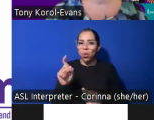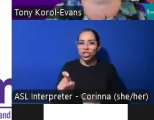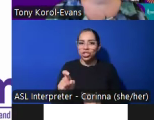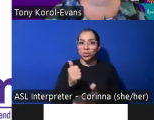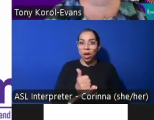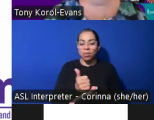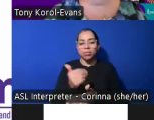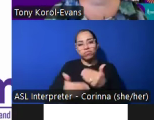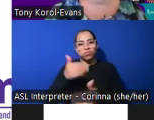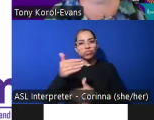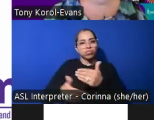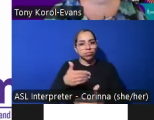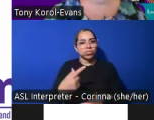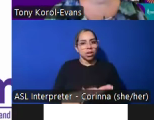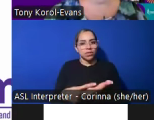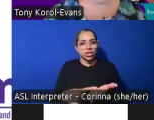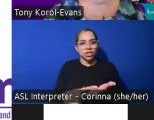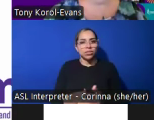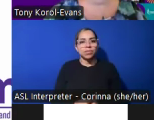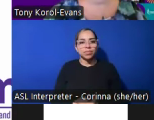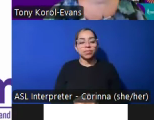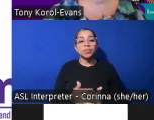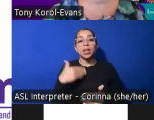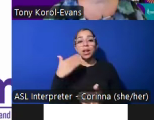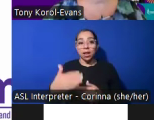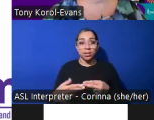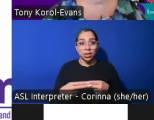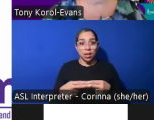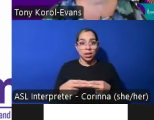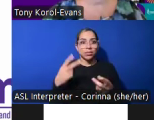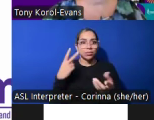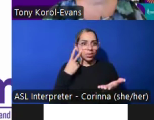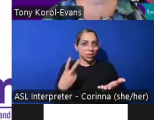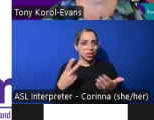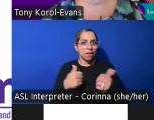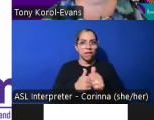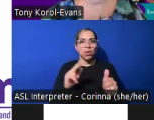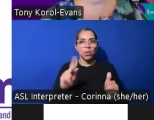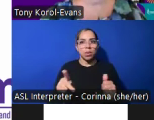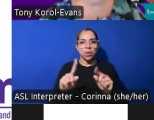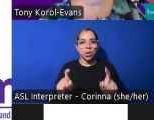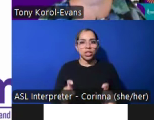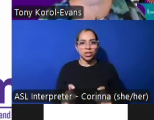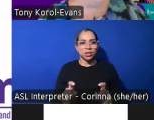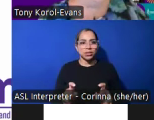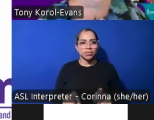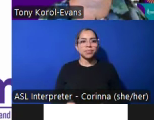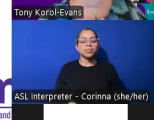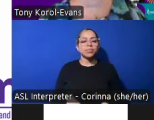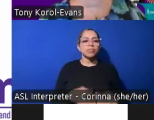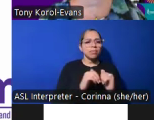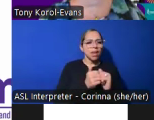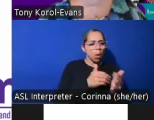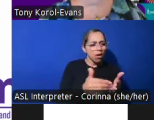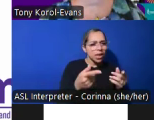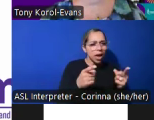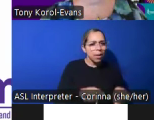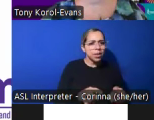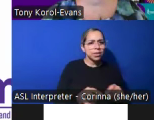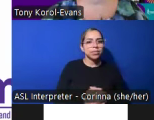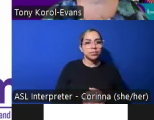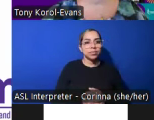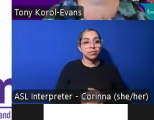to the next slide, you'll look and you'll see that there are some follow-up questions. How often does that occur?